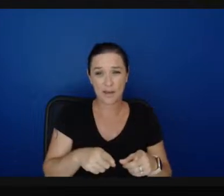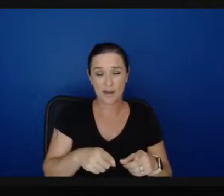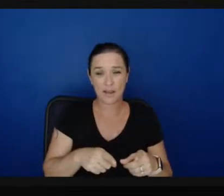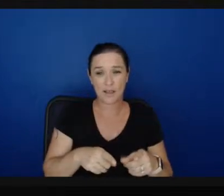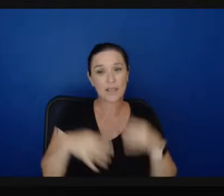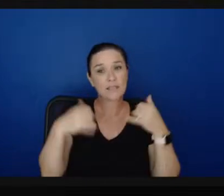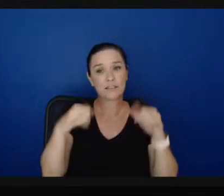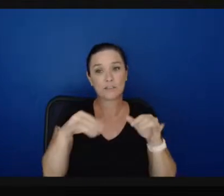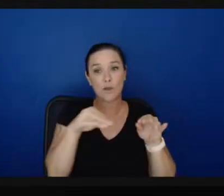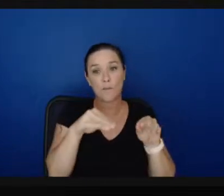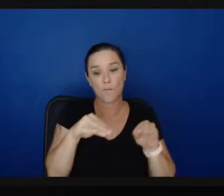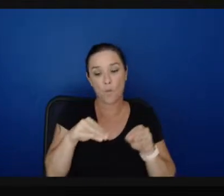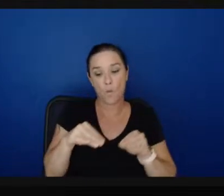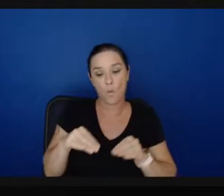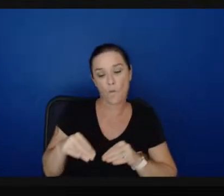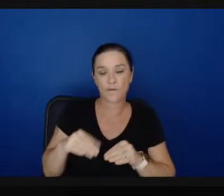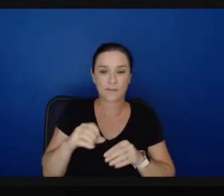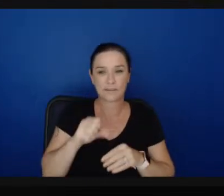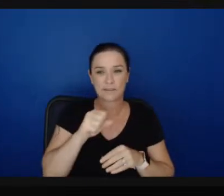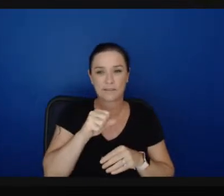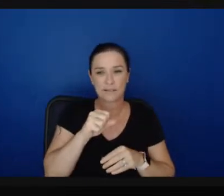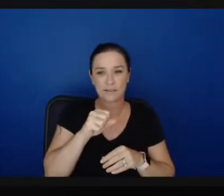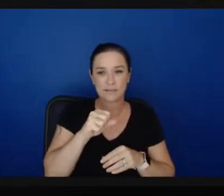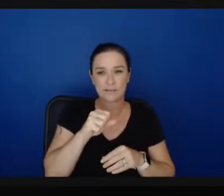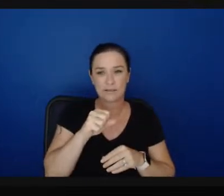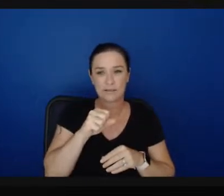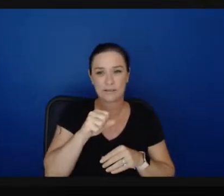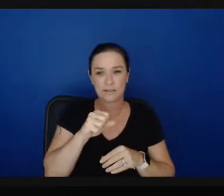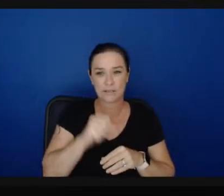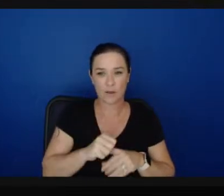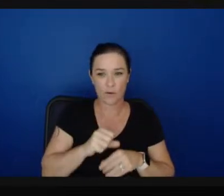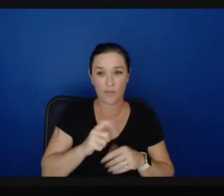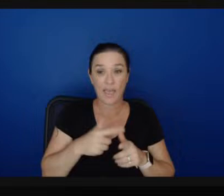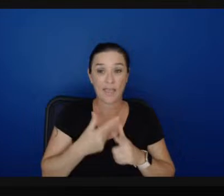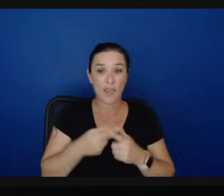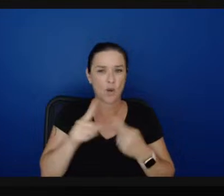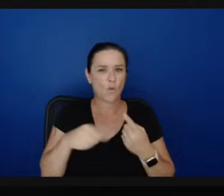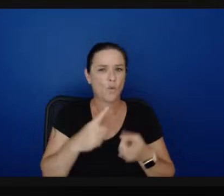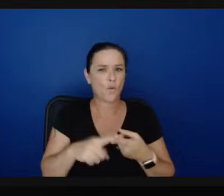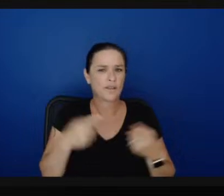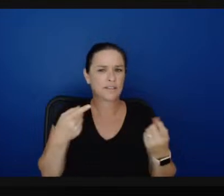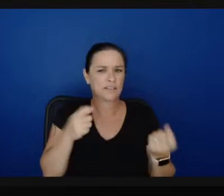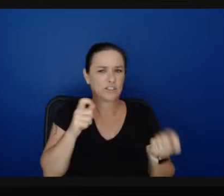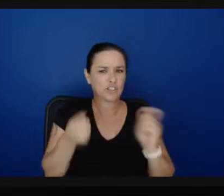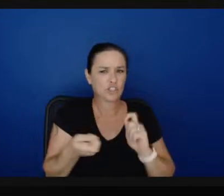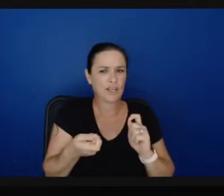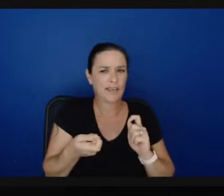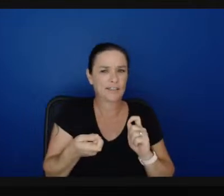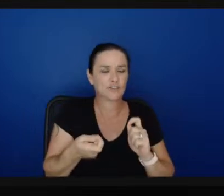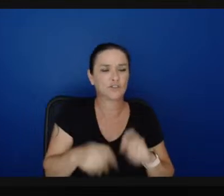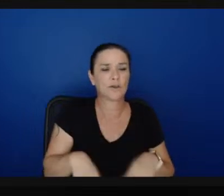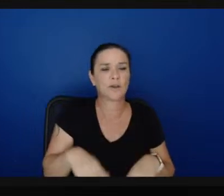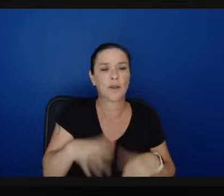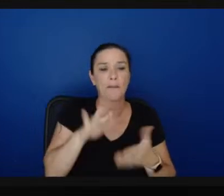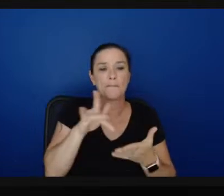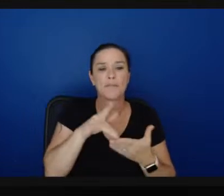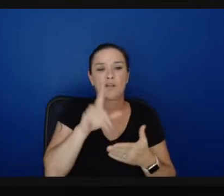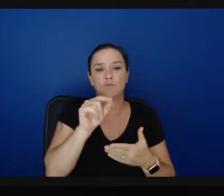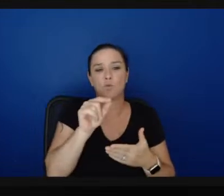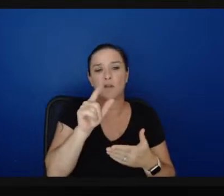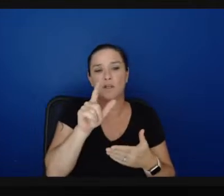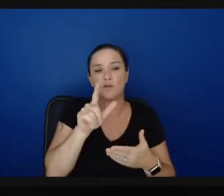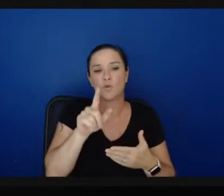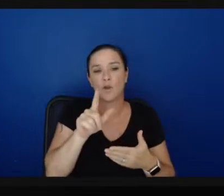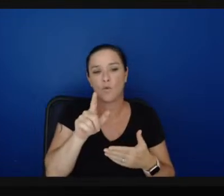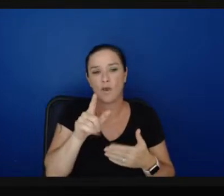still moving to the south. And when did that change? Mid-2021 is when it changed, where Kalapana Trail began moving